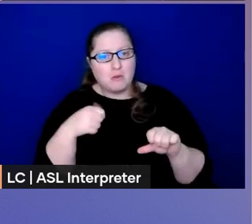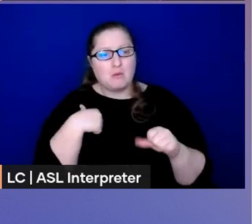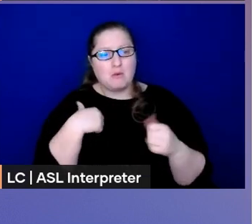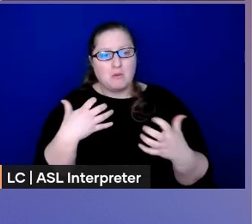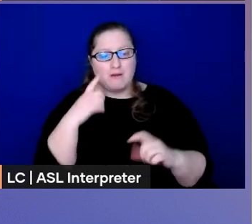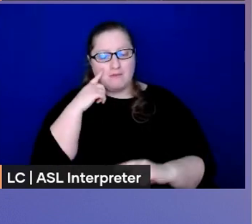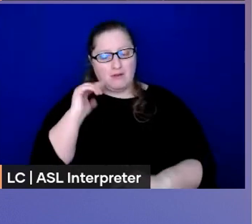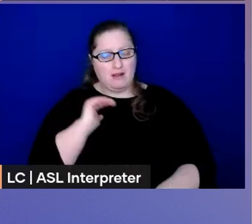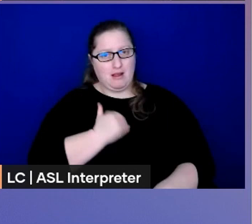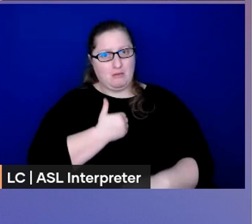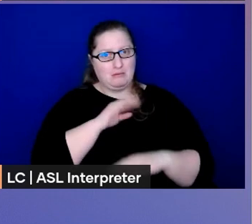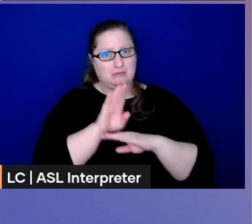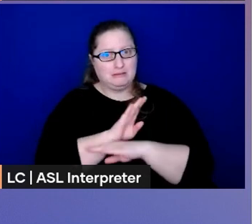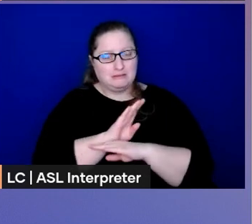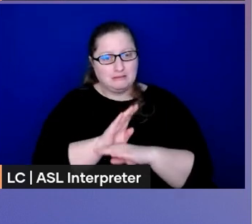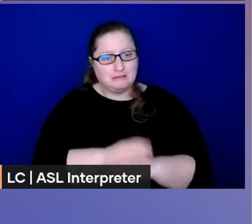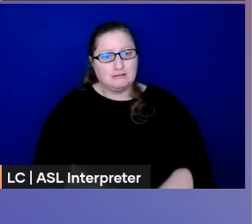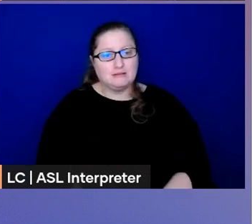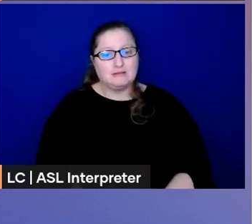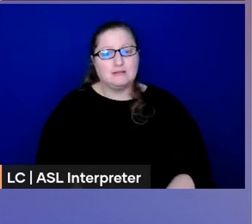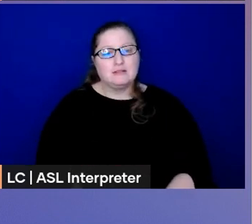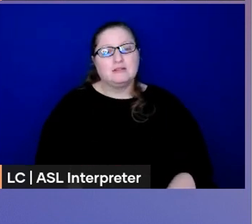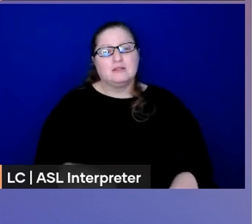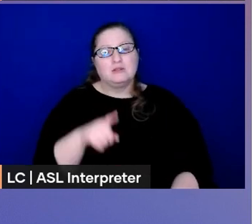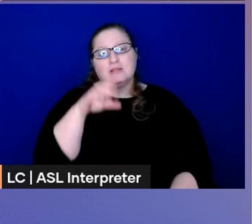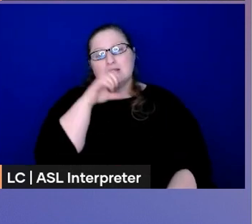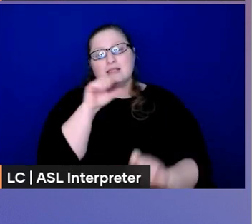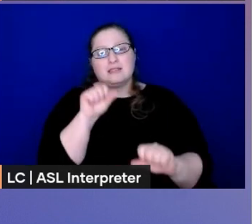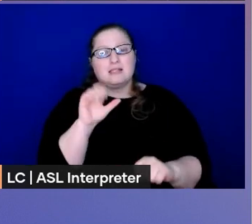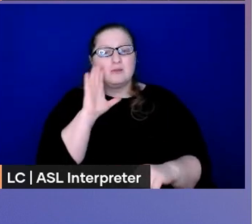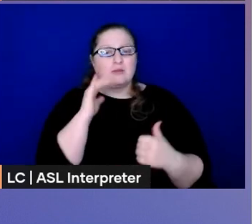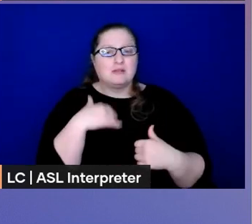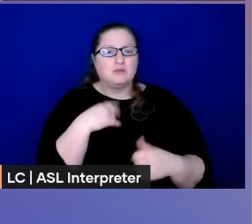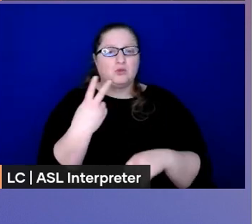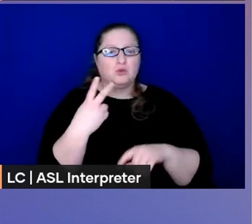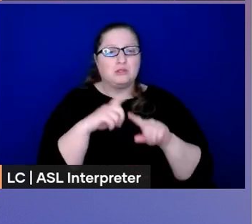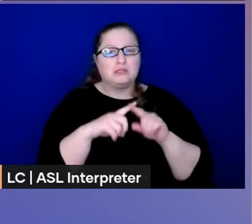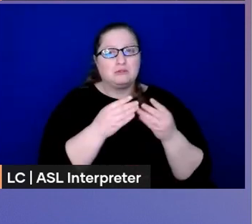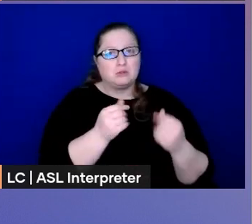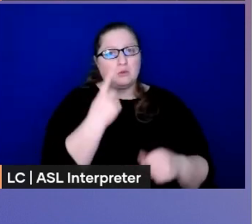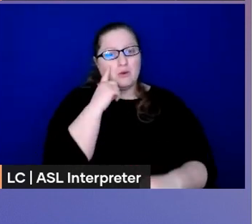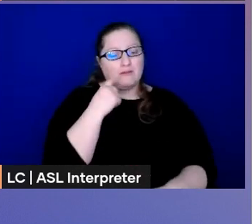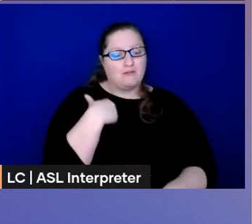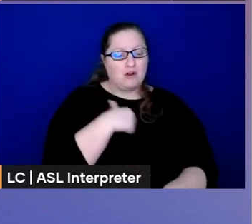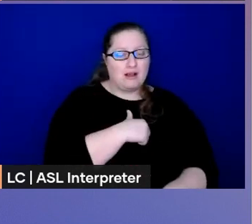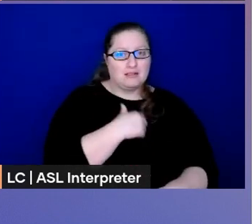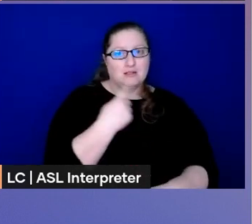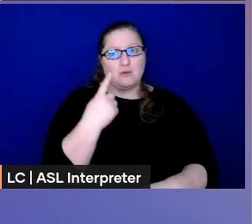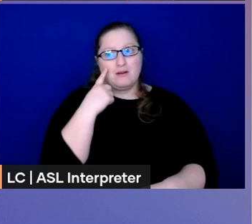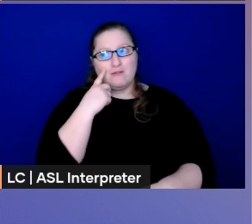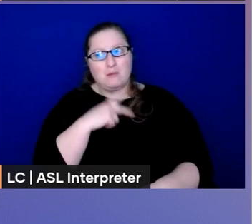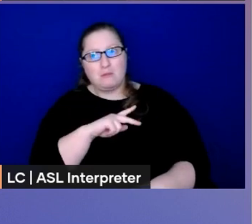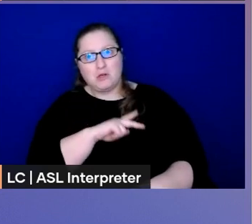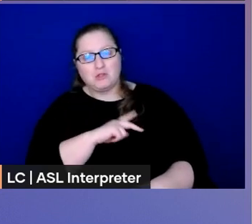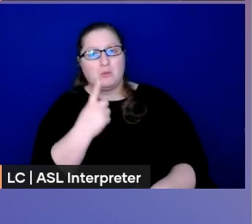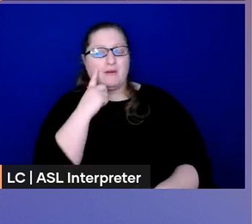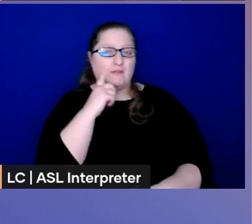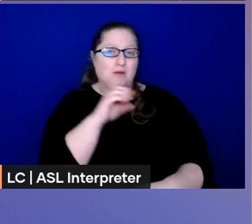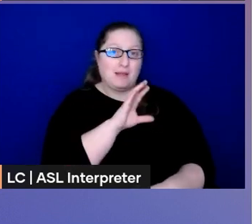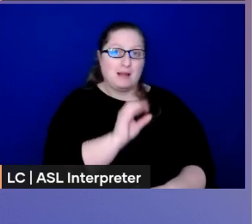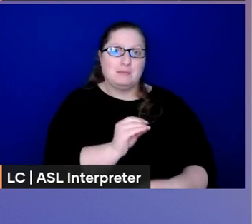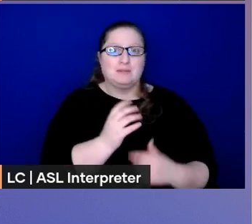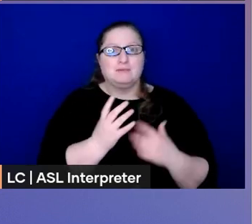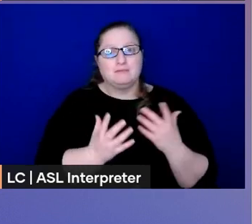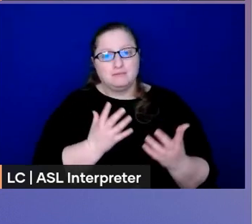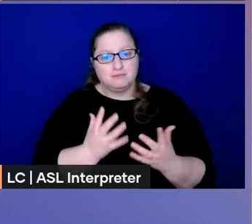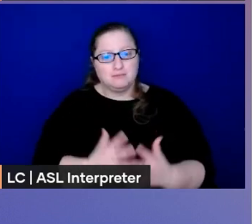So, as you might have guessed, yes, we're going to go with two different solutions: one for us, one for the company, or one for personal, one for company. And